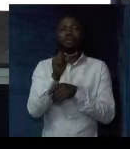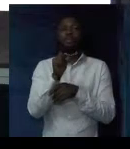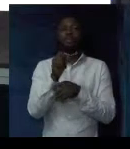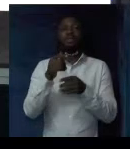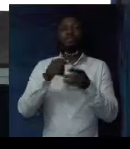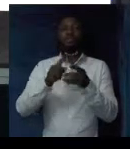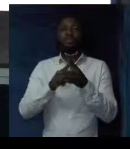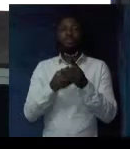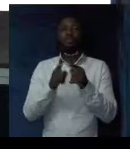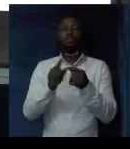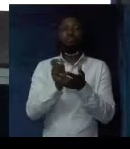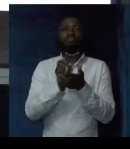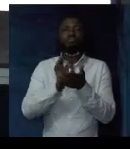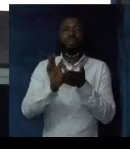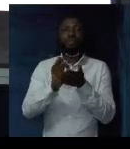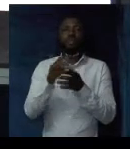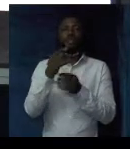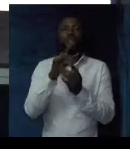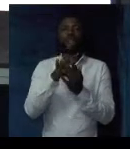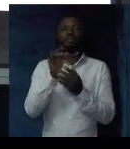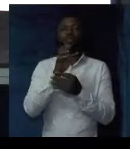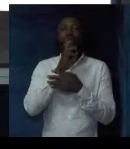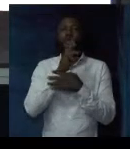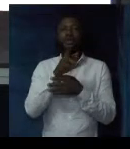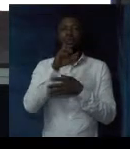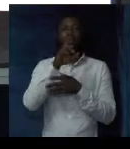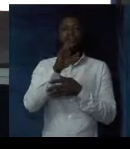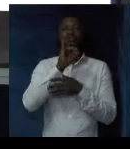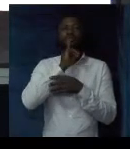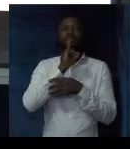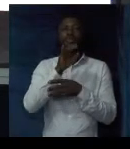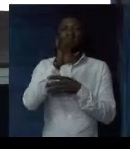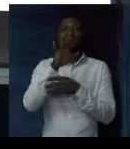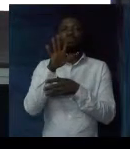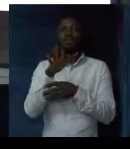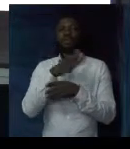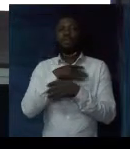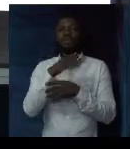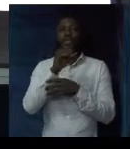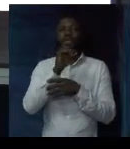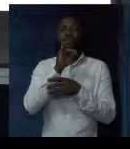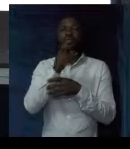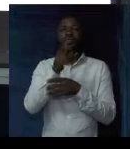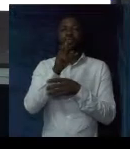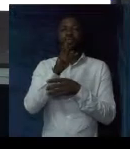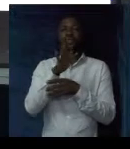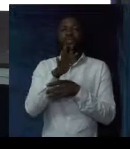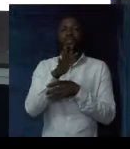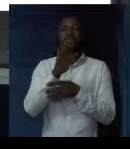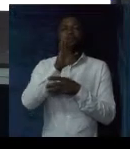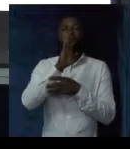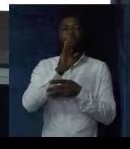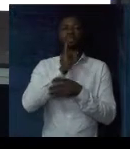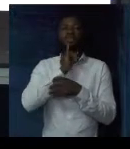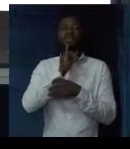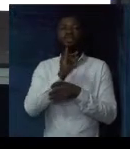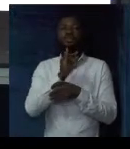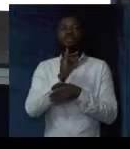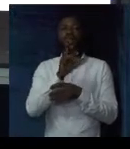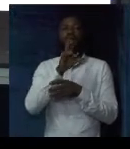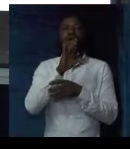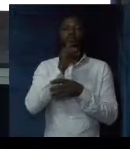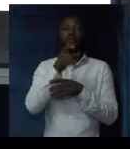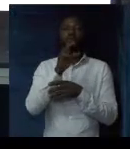diagram? Start your calculation right away. The options are R is 45 and S is 135. Option A. B